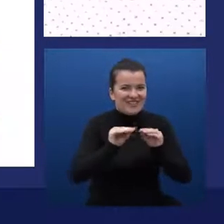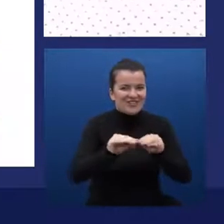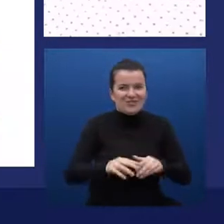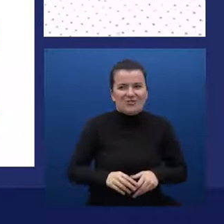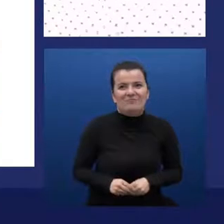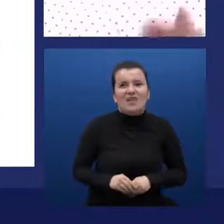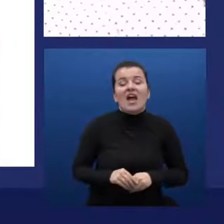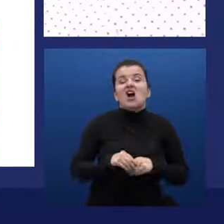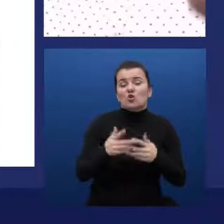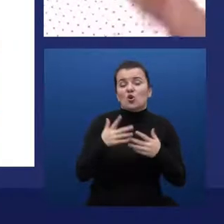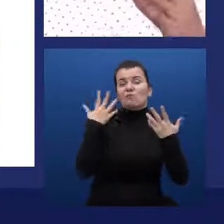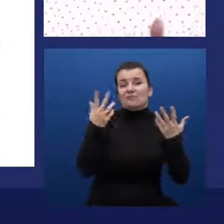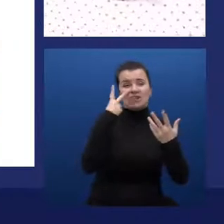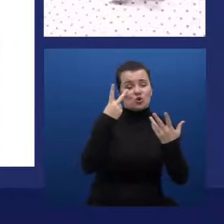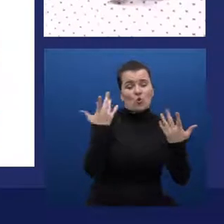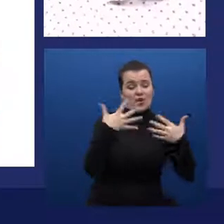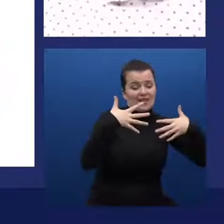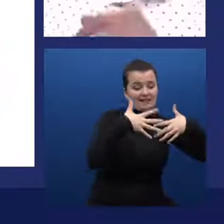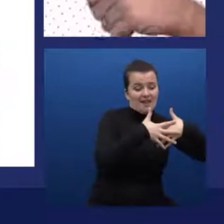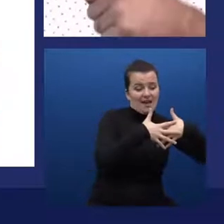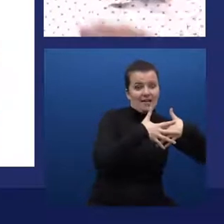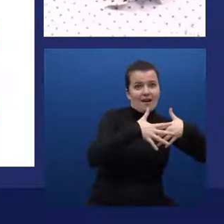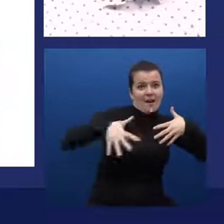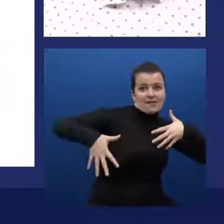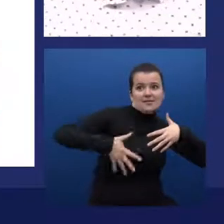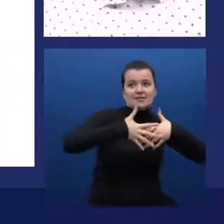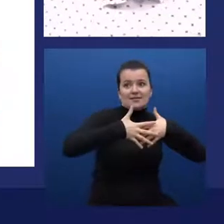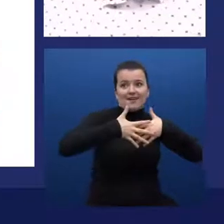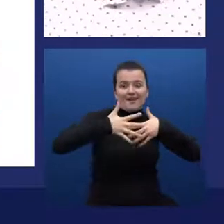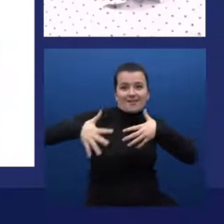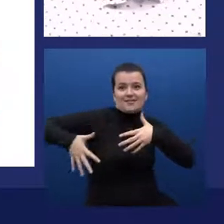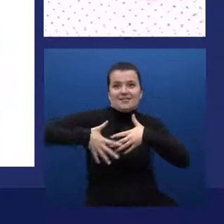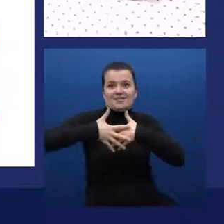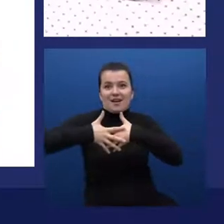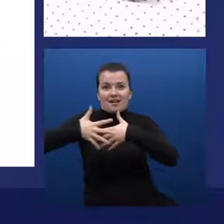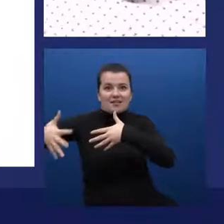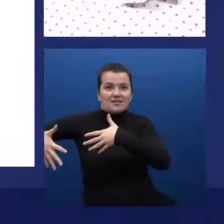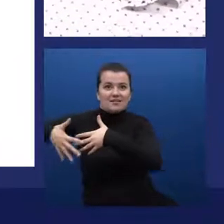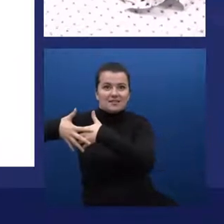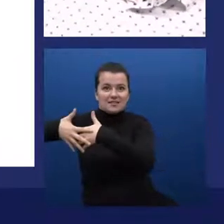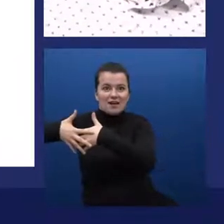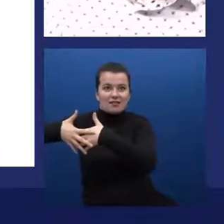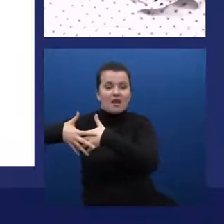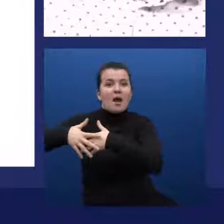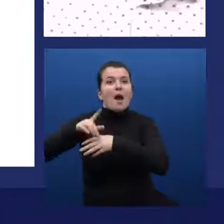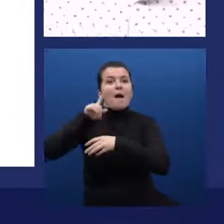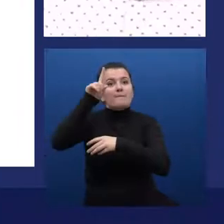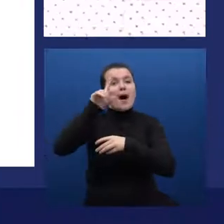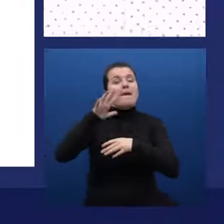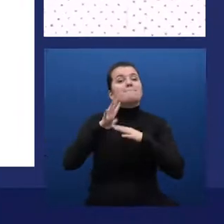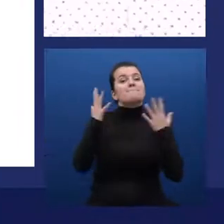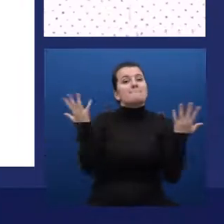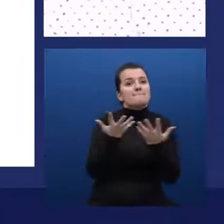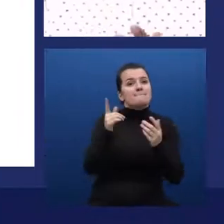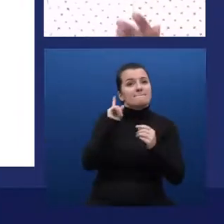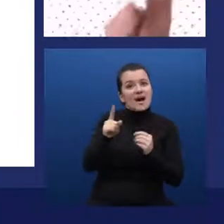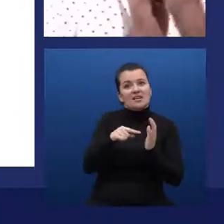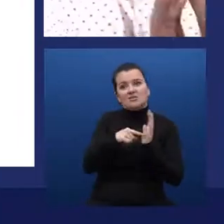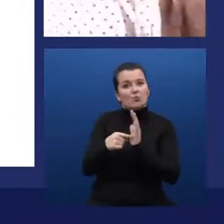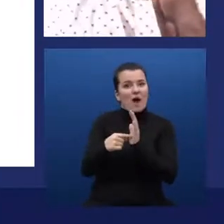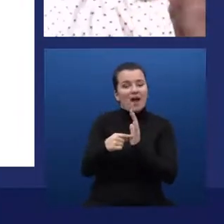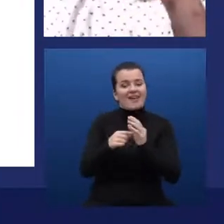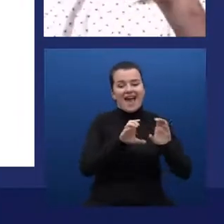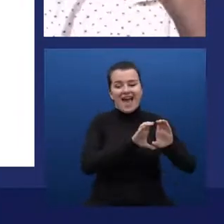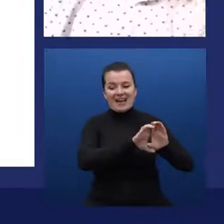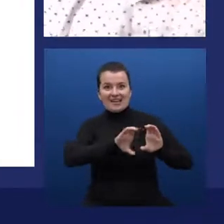stacking them like this, but it won't make a lick of difference unless you introduce what's called a nonlinearity. And the way to do that is to add what's called